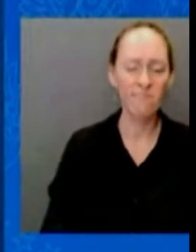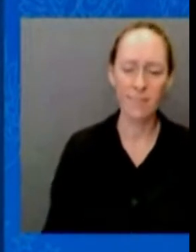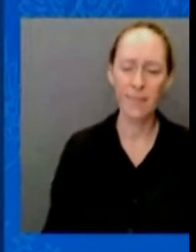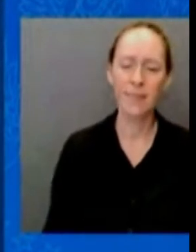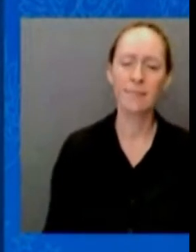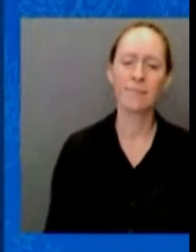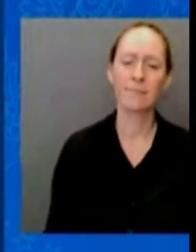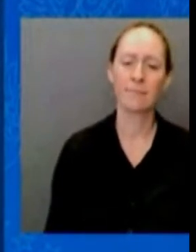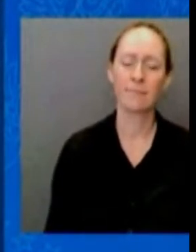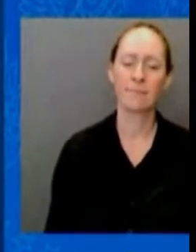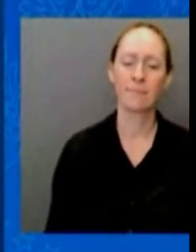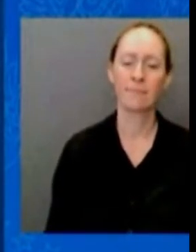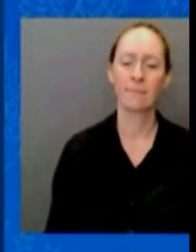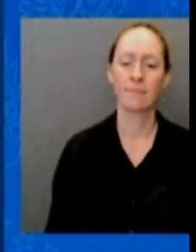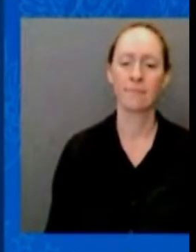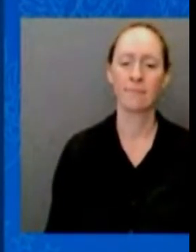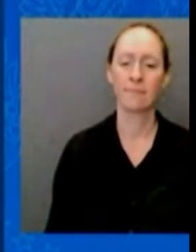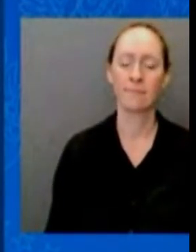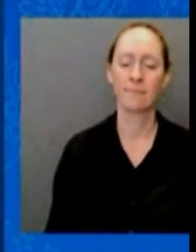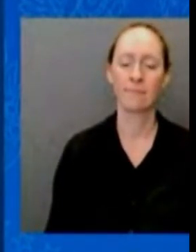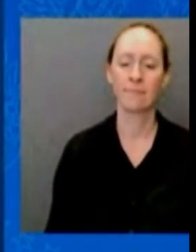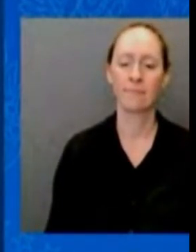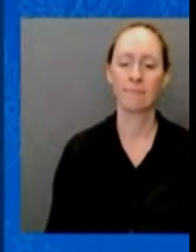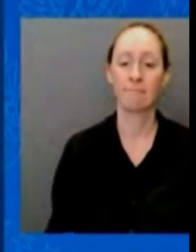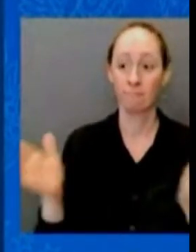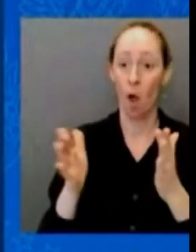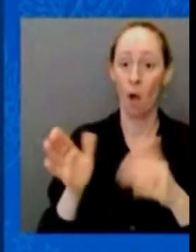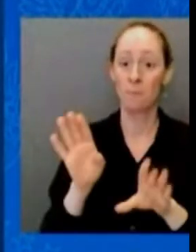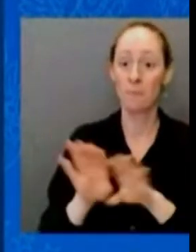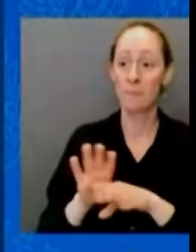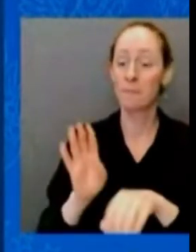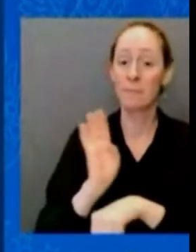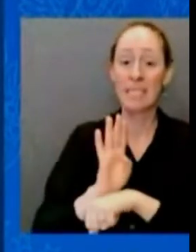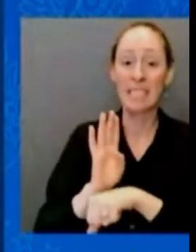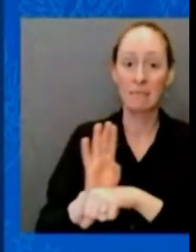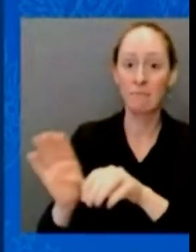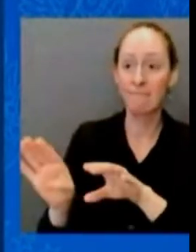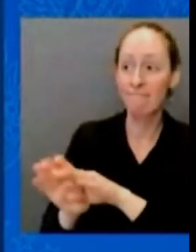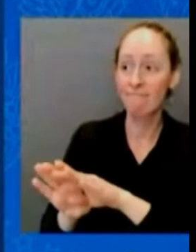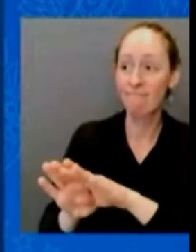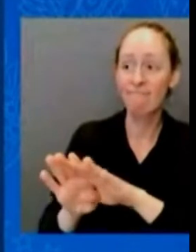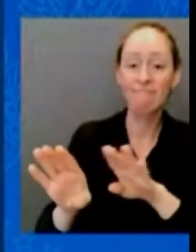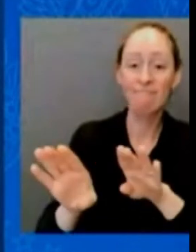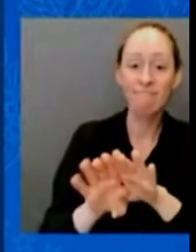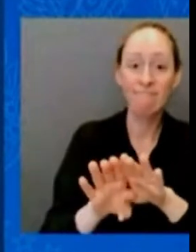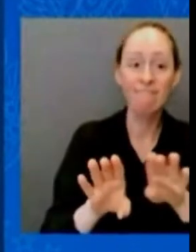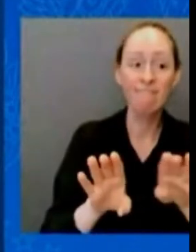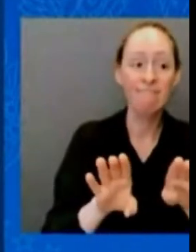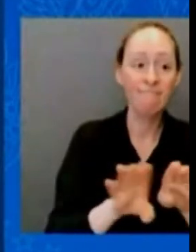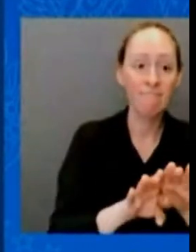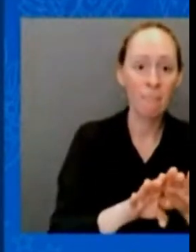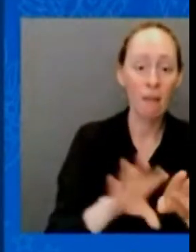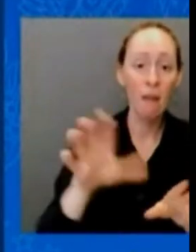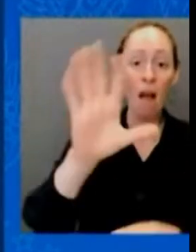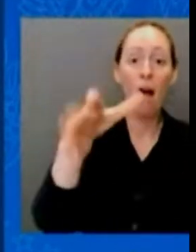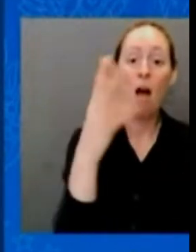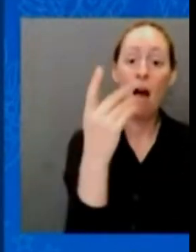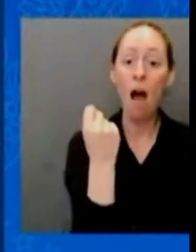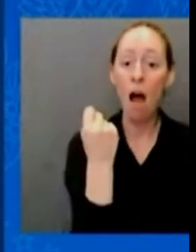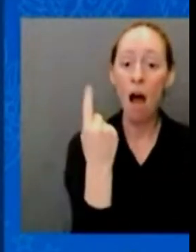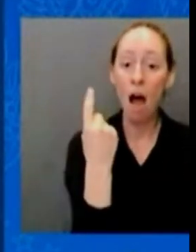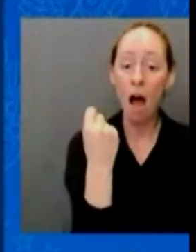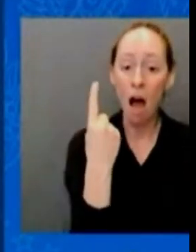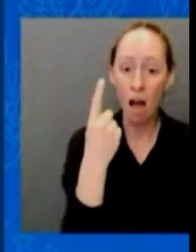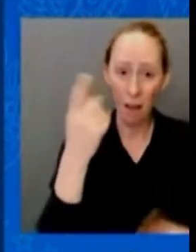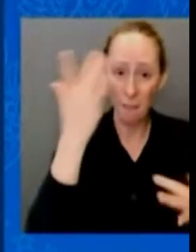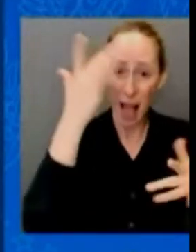companies, a record number of Americans became billionaires. In the middle of this crisis, while more than